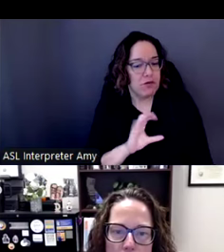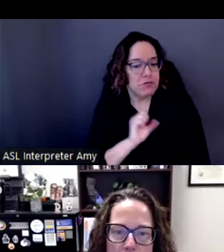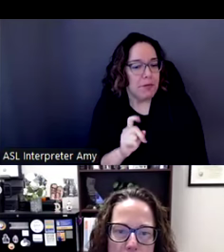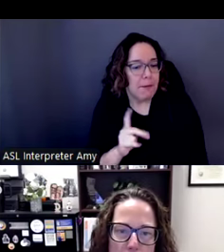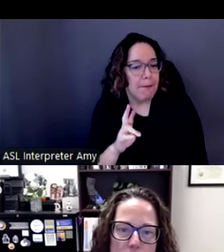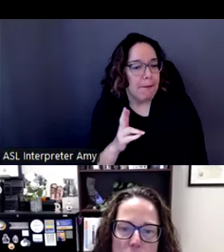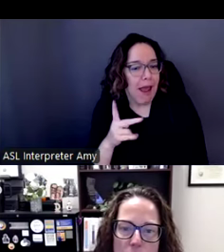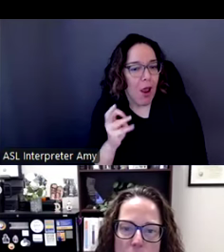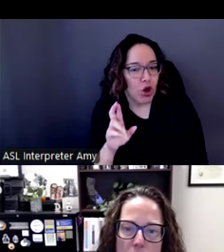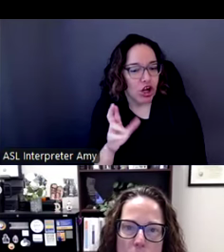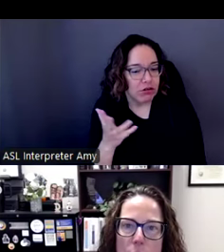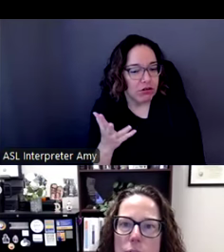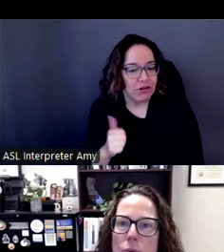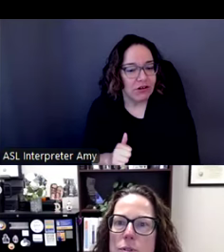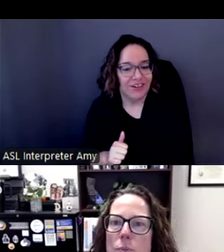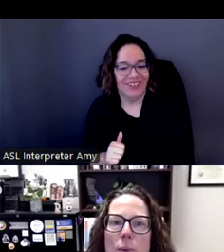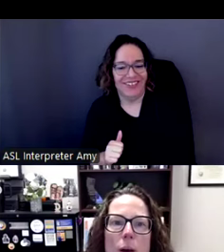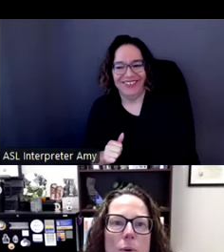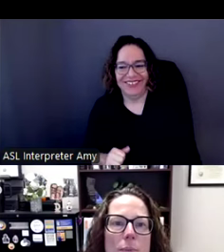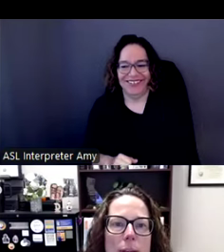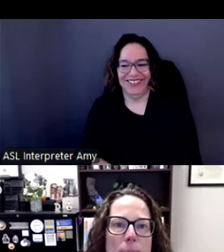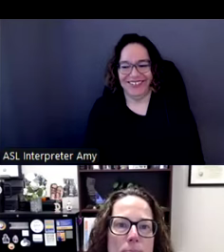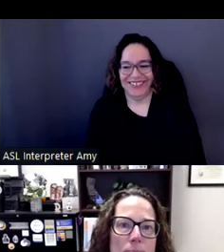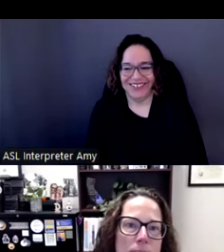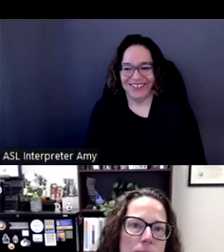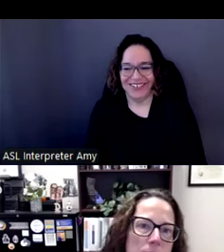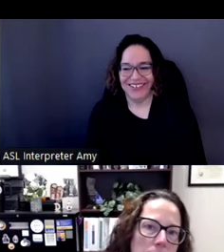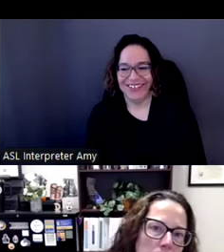So if you were a superhero, what would your superpower be?